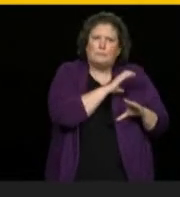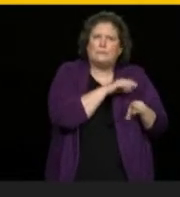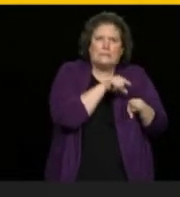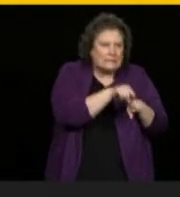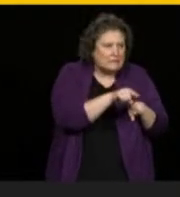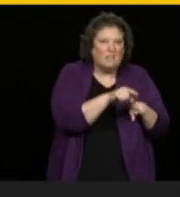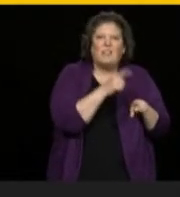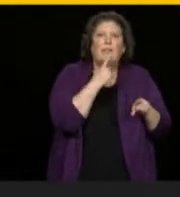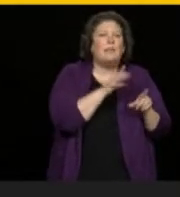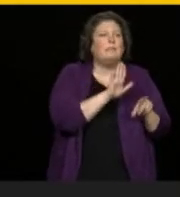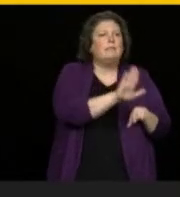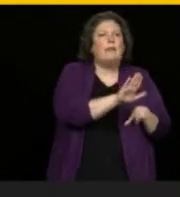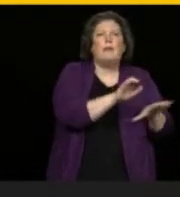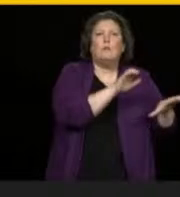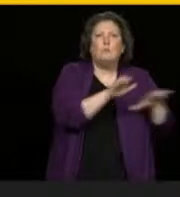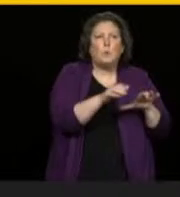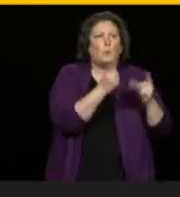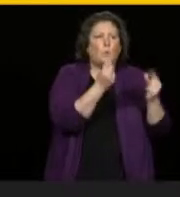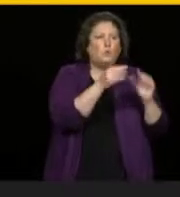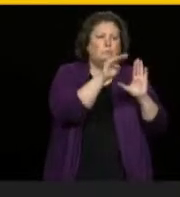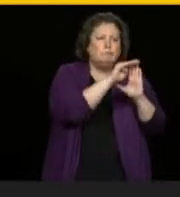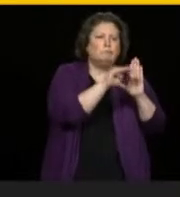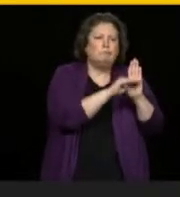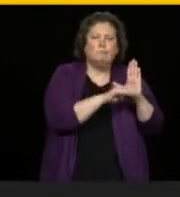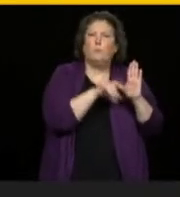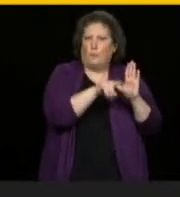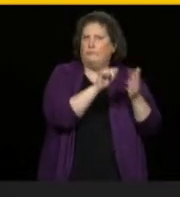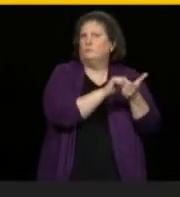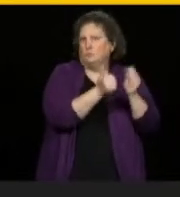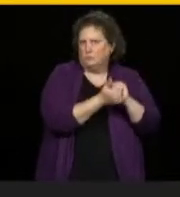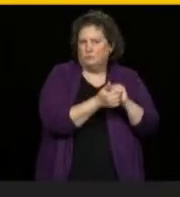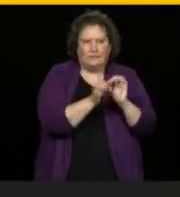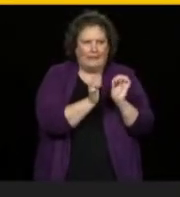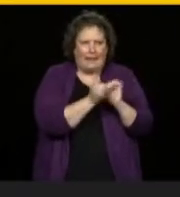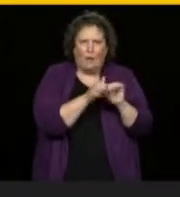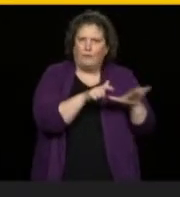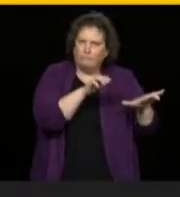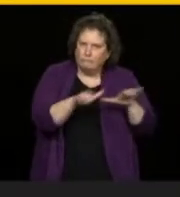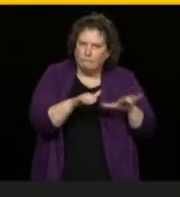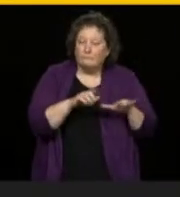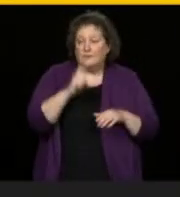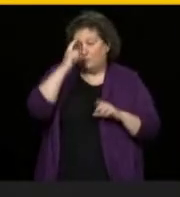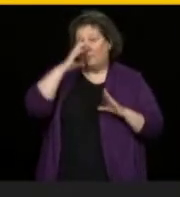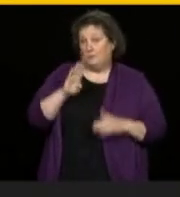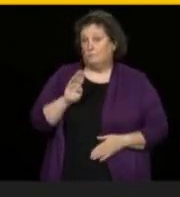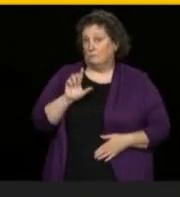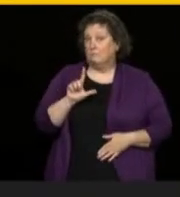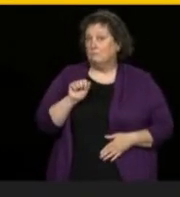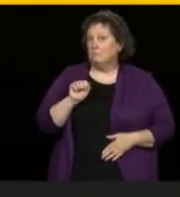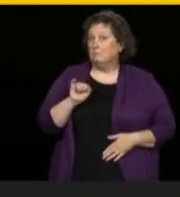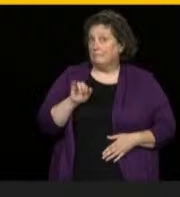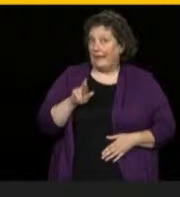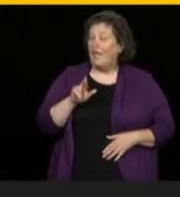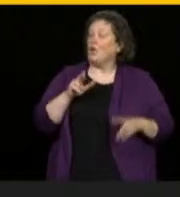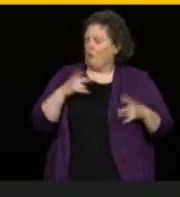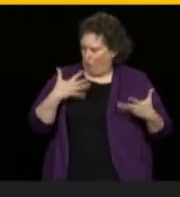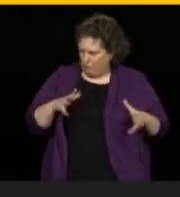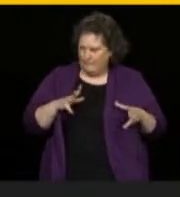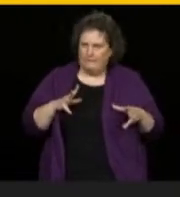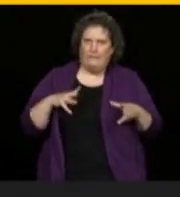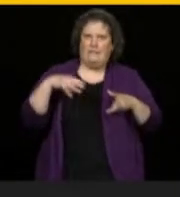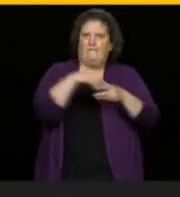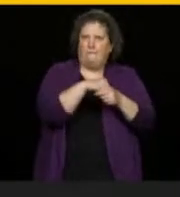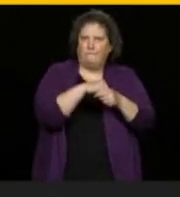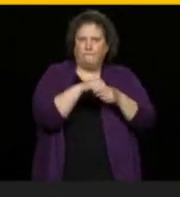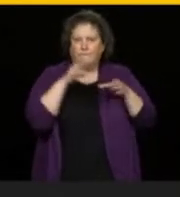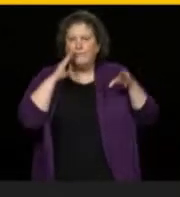our police forces operate. The Minister Blair is engaged in looking specifically at that, on working with